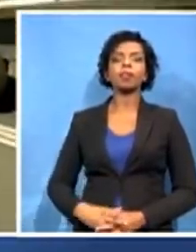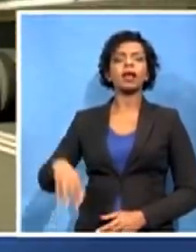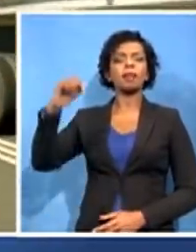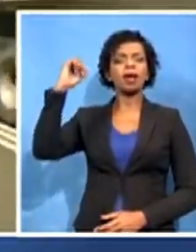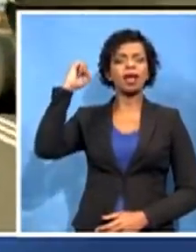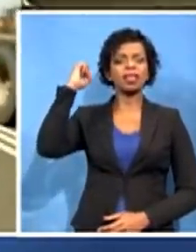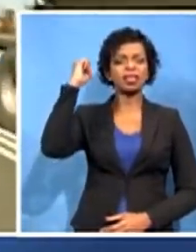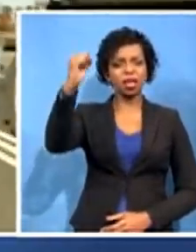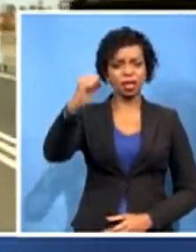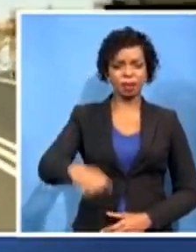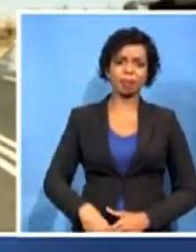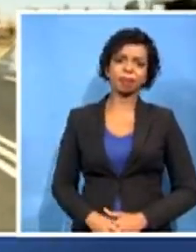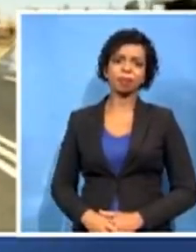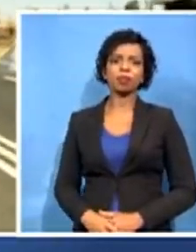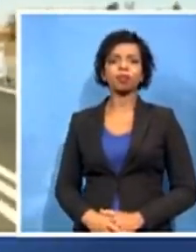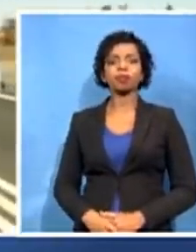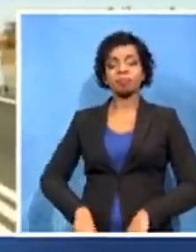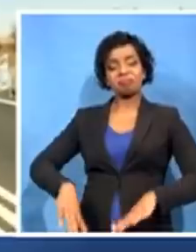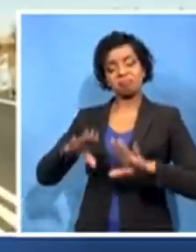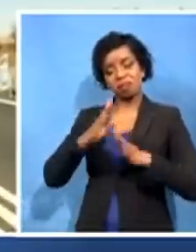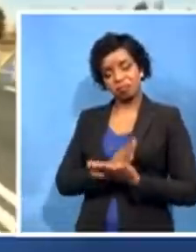Banzi ngamabhulu, banzi!